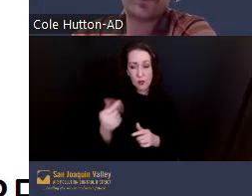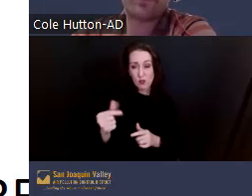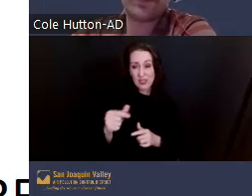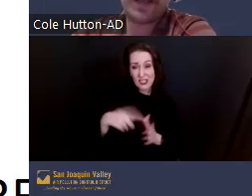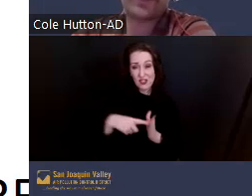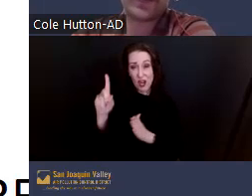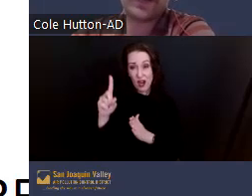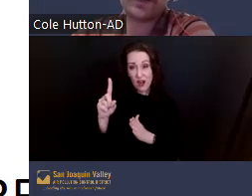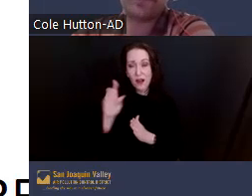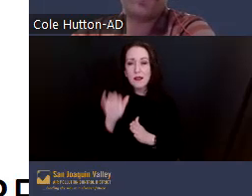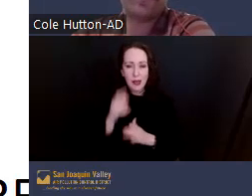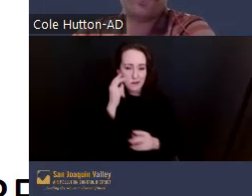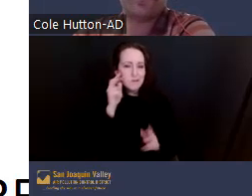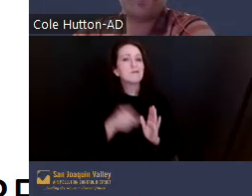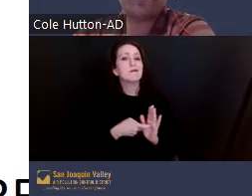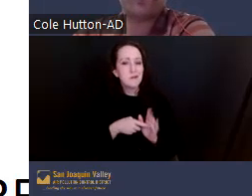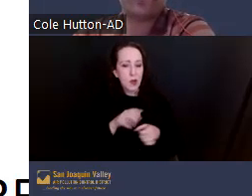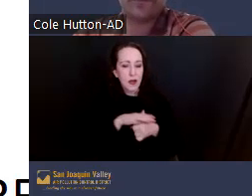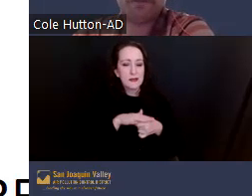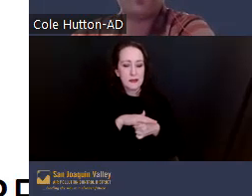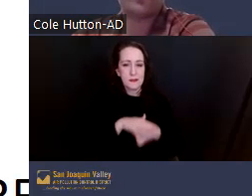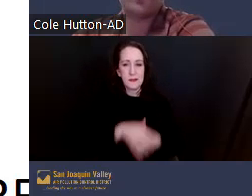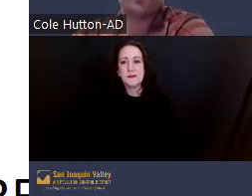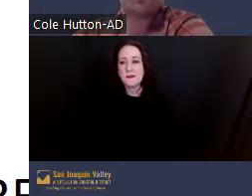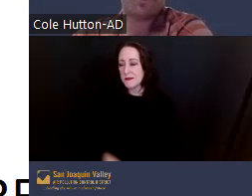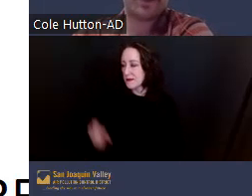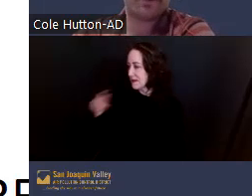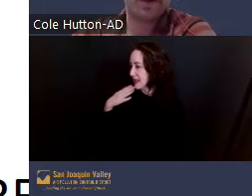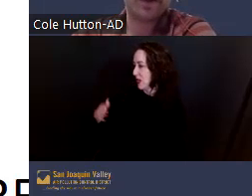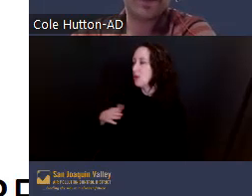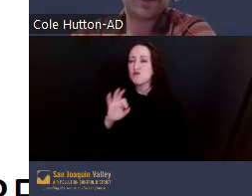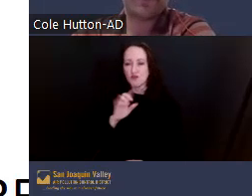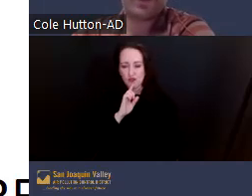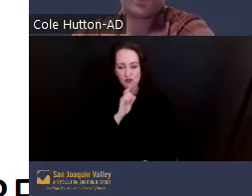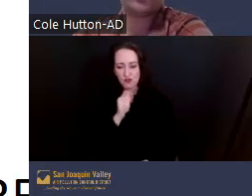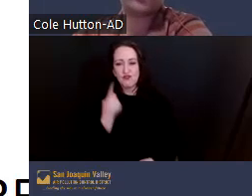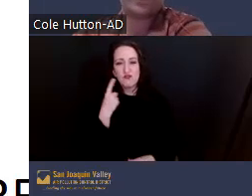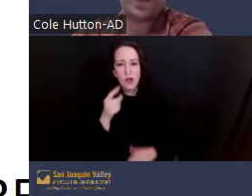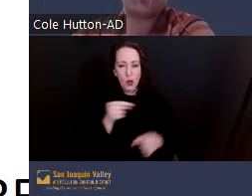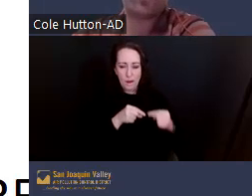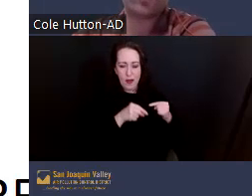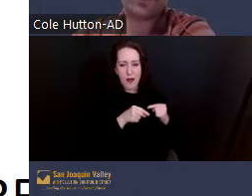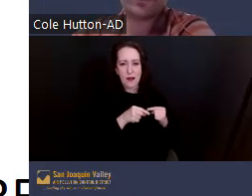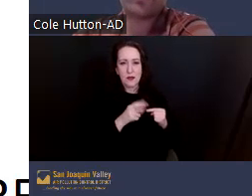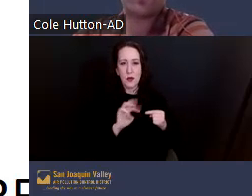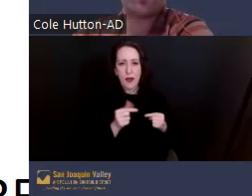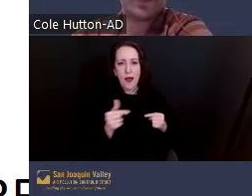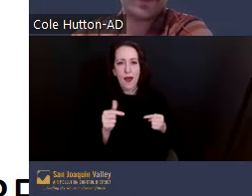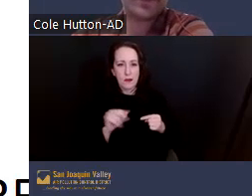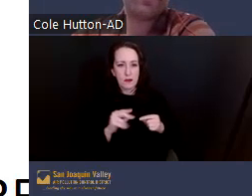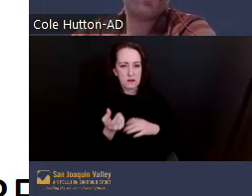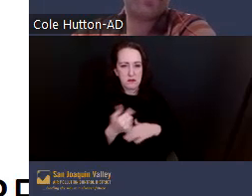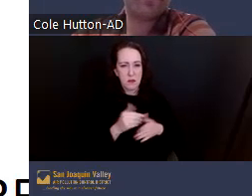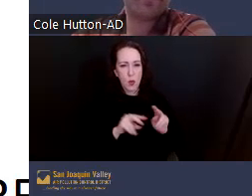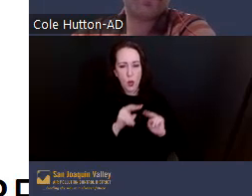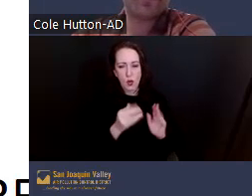was observed at the site. Okay, thank you. Yep, no problem. And I'll slide back to the Hagen one so we can get another look at